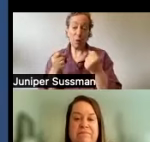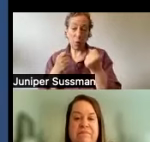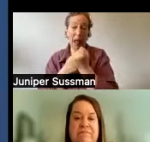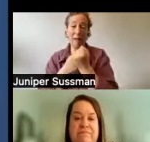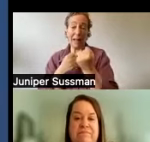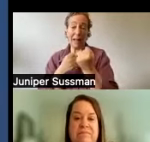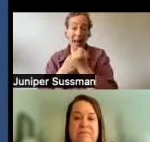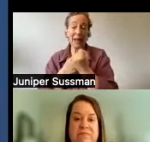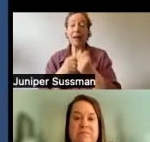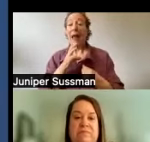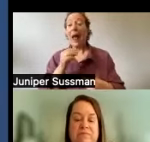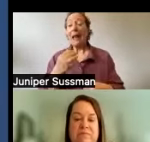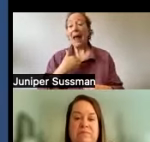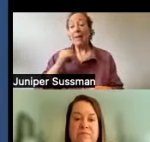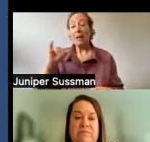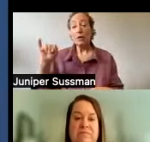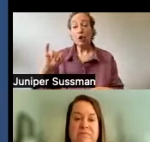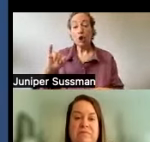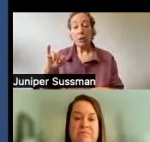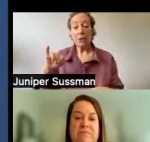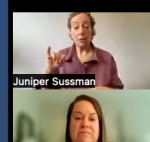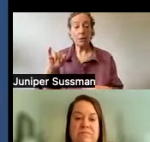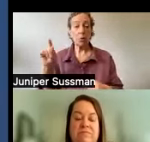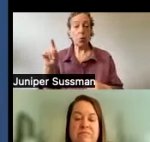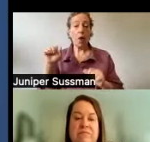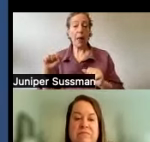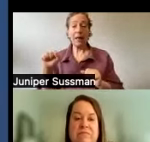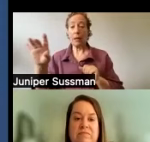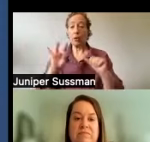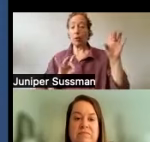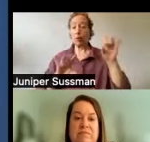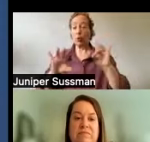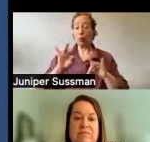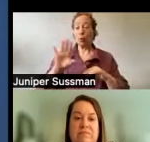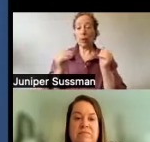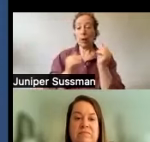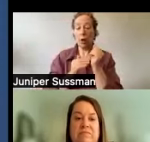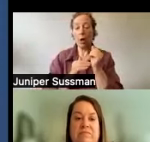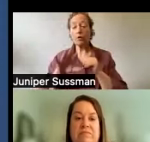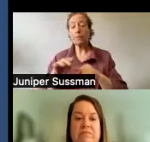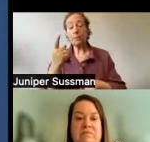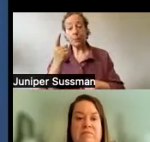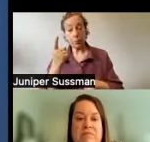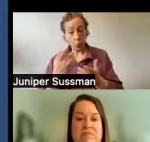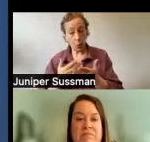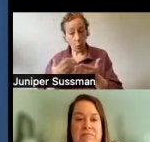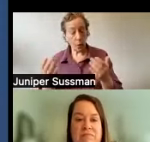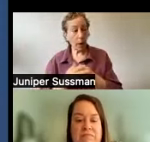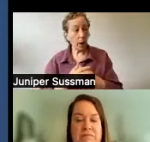have insurance where they have a choice, if they do have insurance. The number one piece of advice, rather than having to,